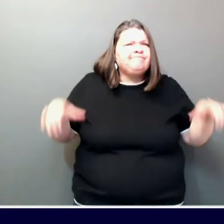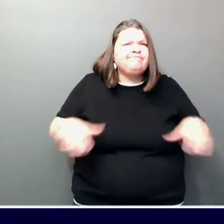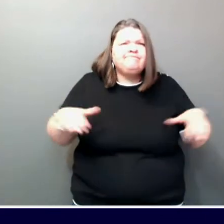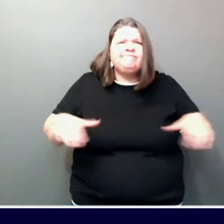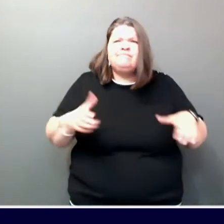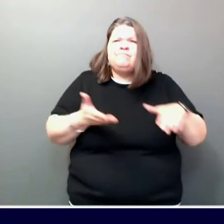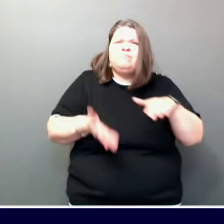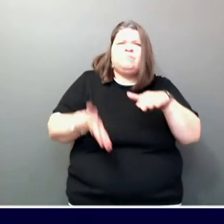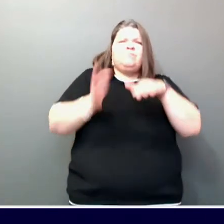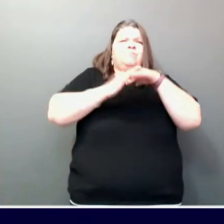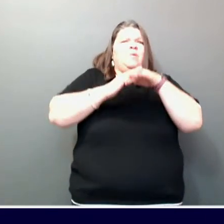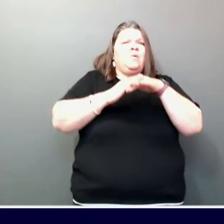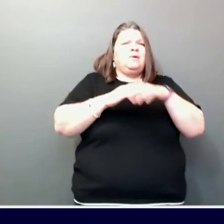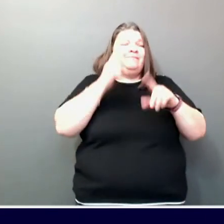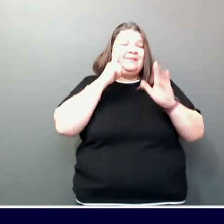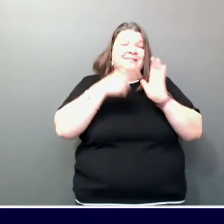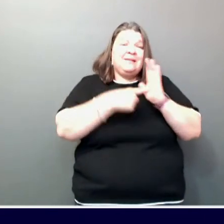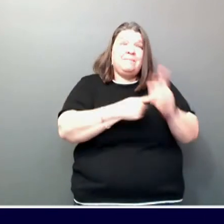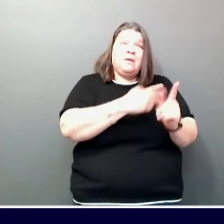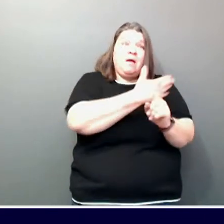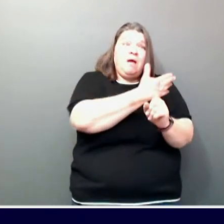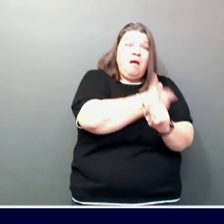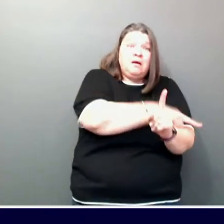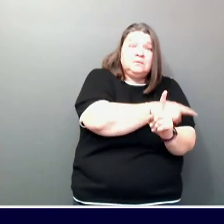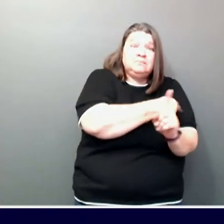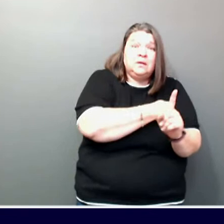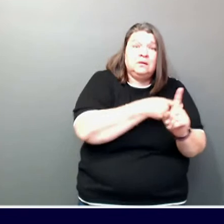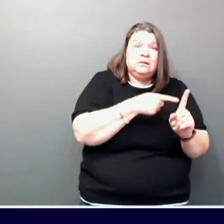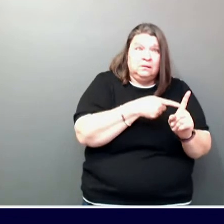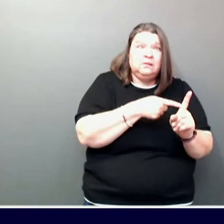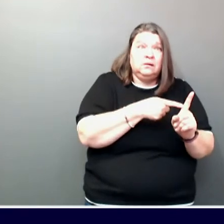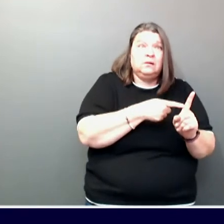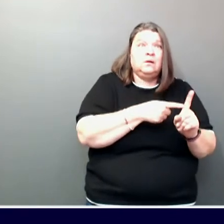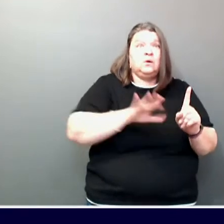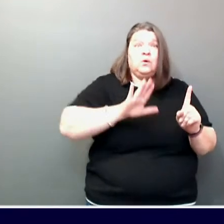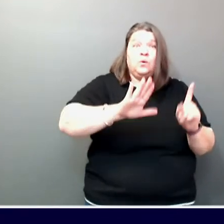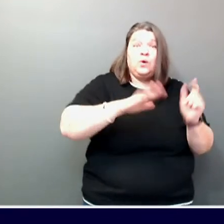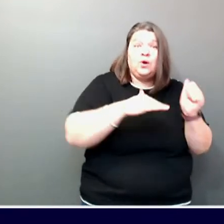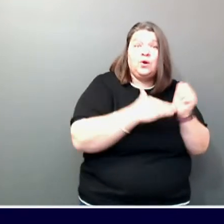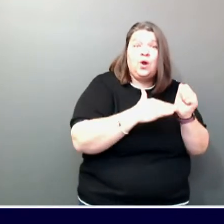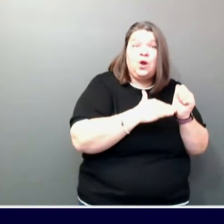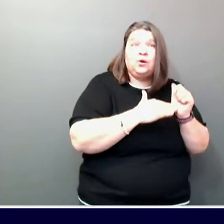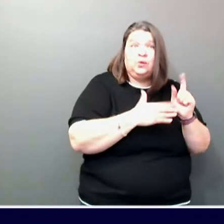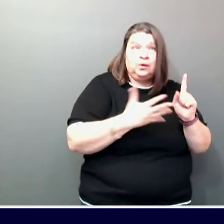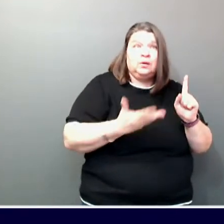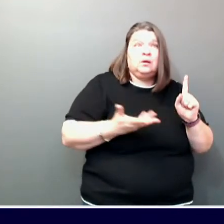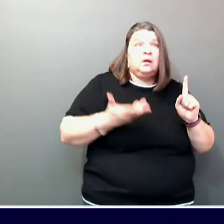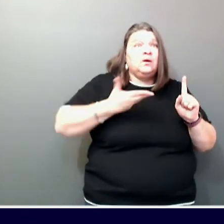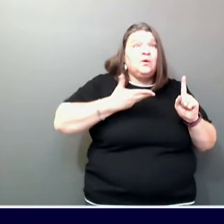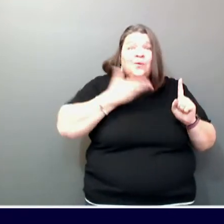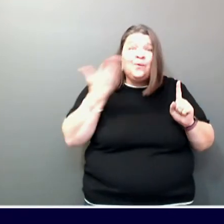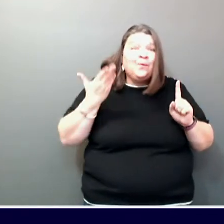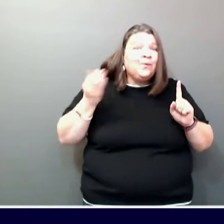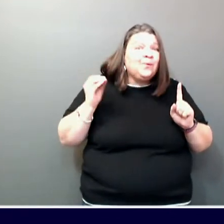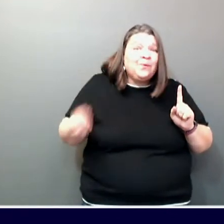if you don't have a doctor or your doctor's office can't get you in for a couple days, you can go to one of these sites and get